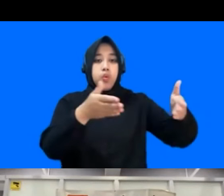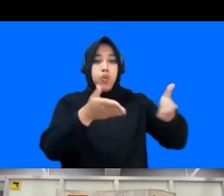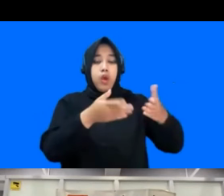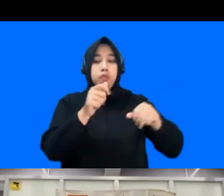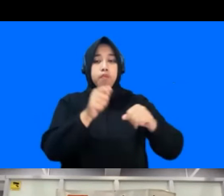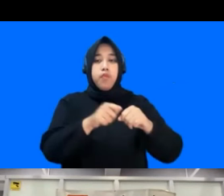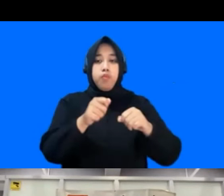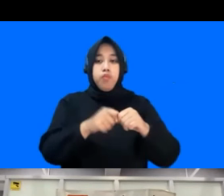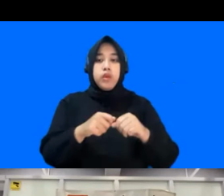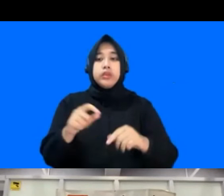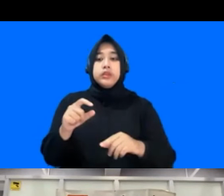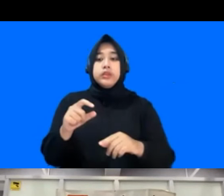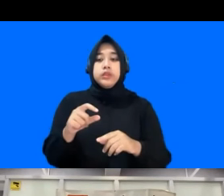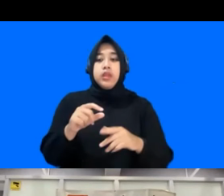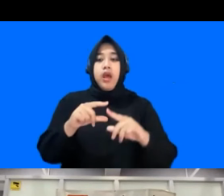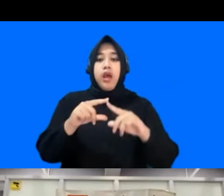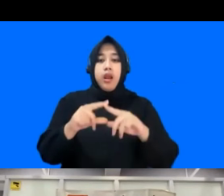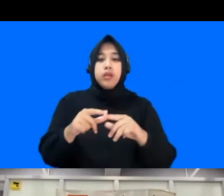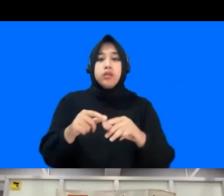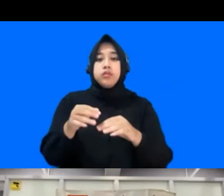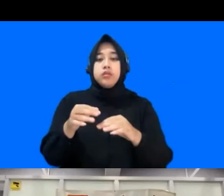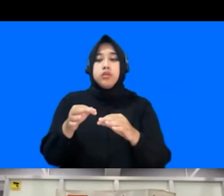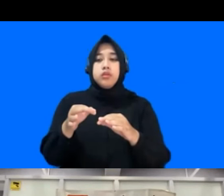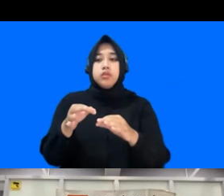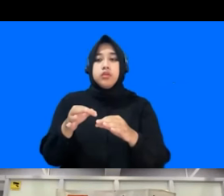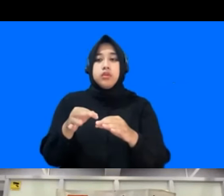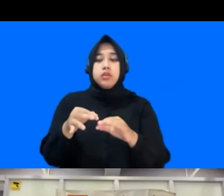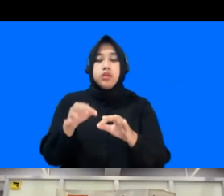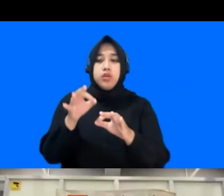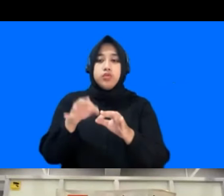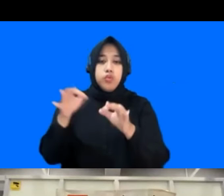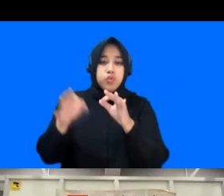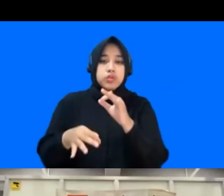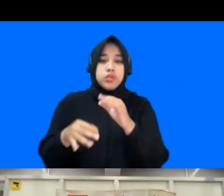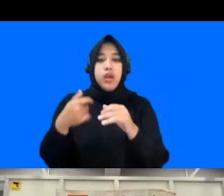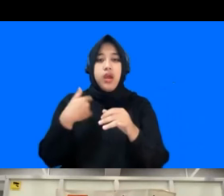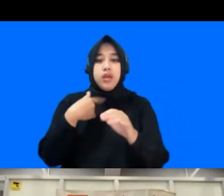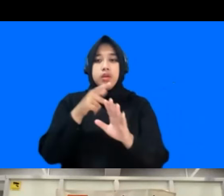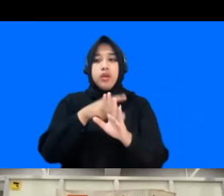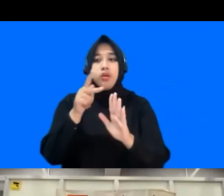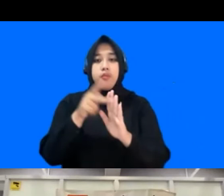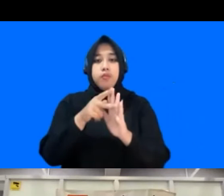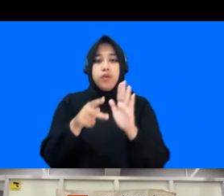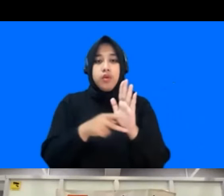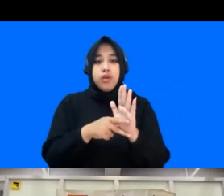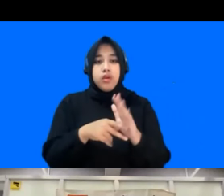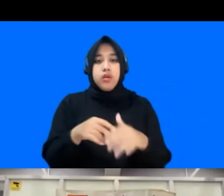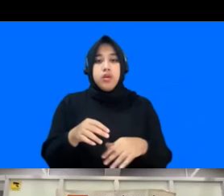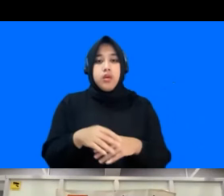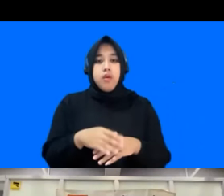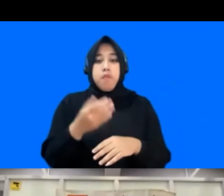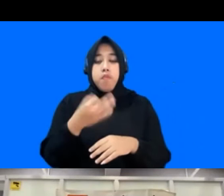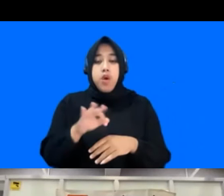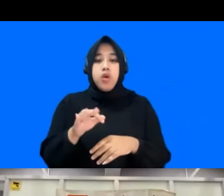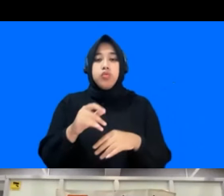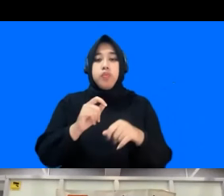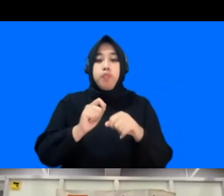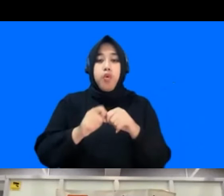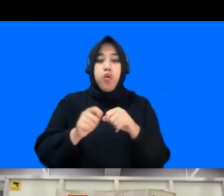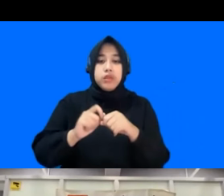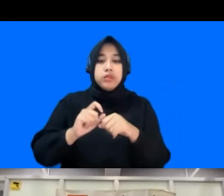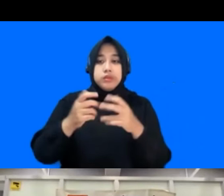Lastly, we have this program called Tech for Good. I just completed it earlier this year on the 1st of October. Basically, how this works is